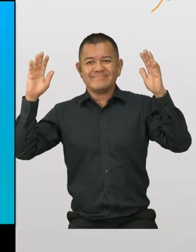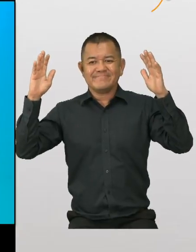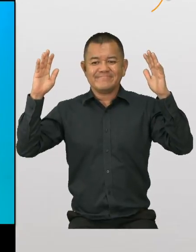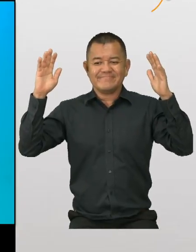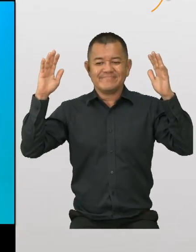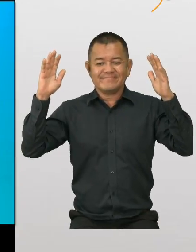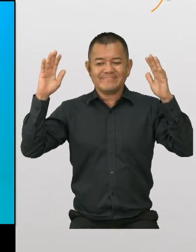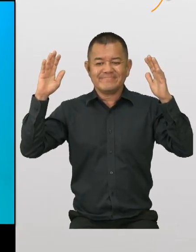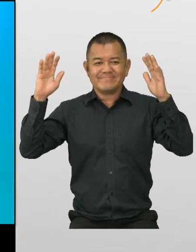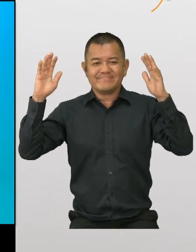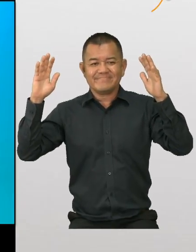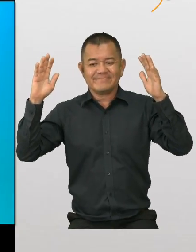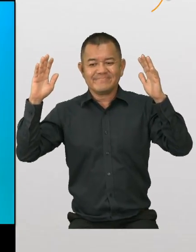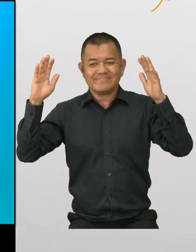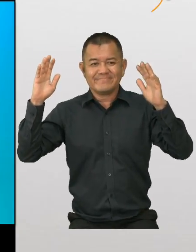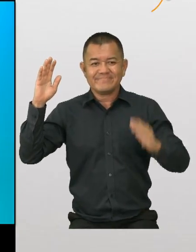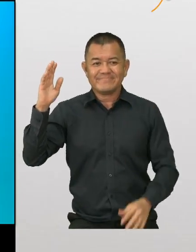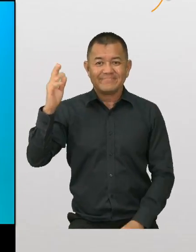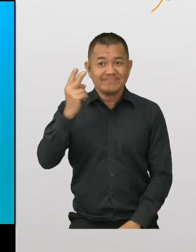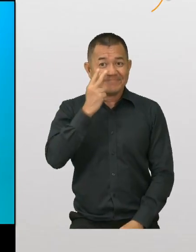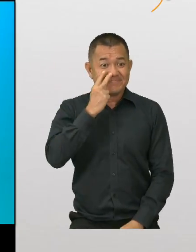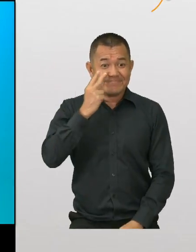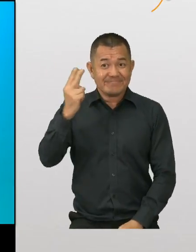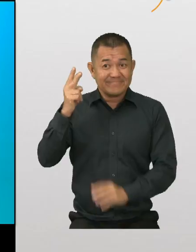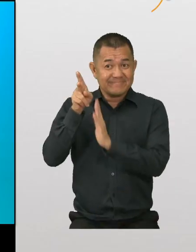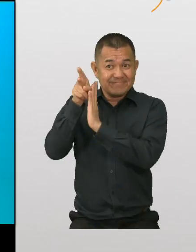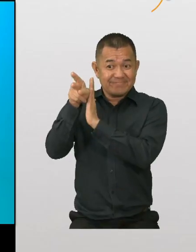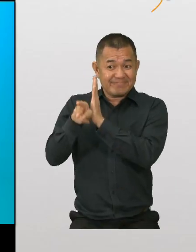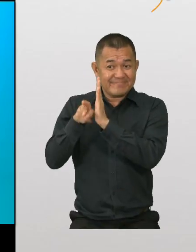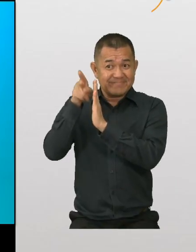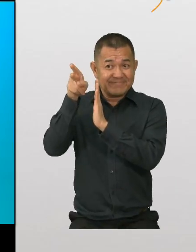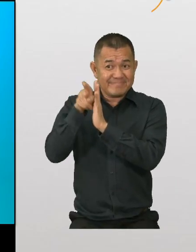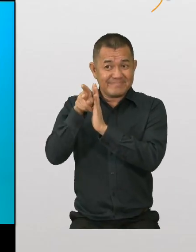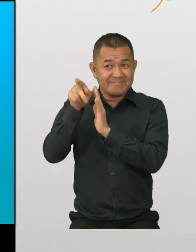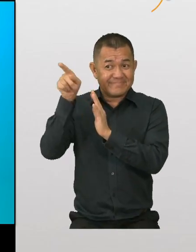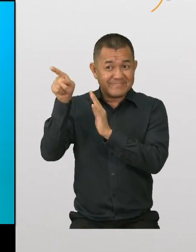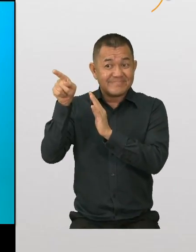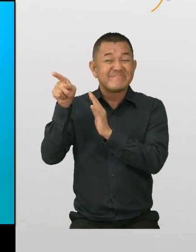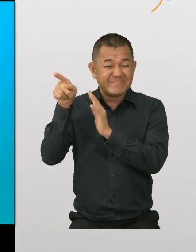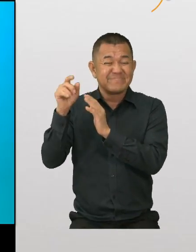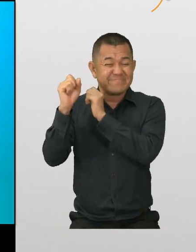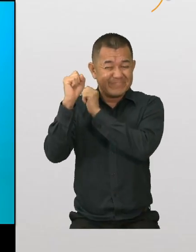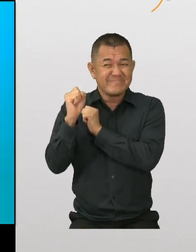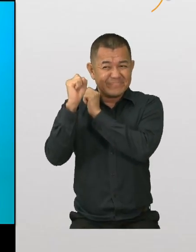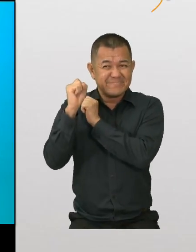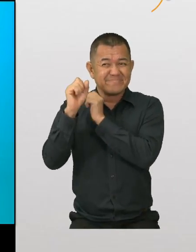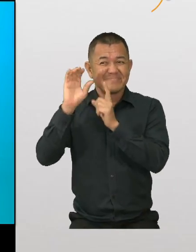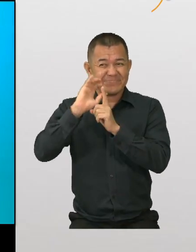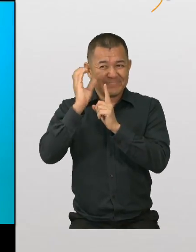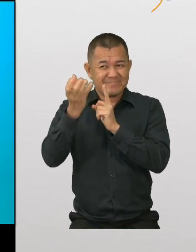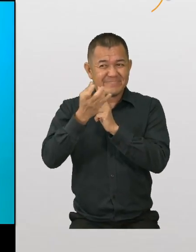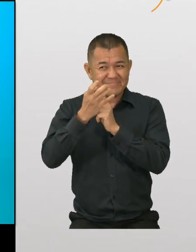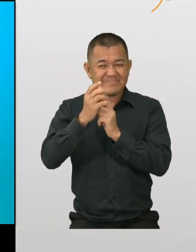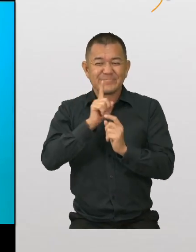From the clip, you can see that our hawker center, our hawkers culture, is a part